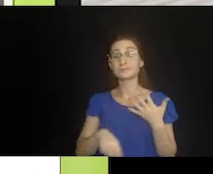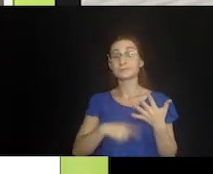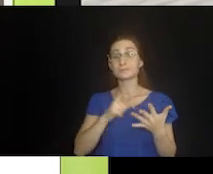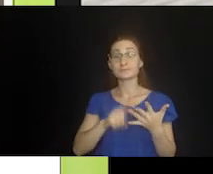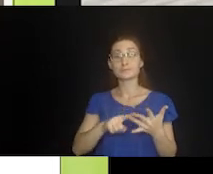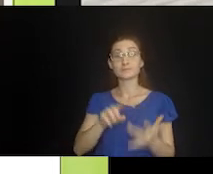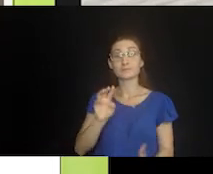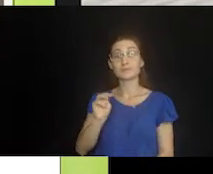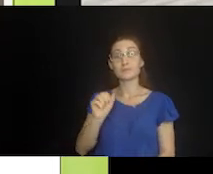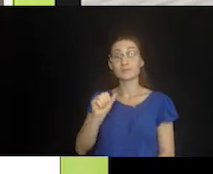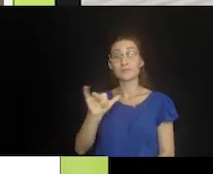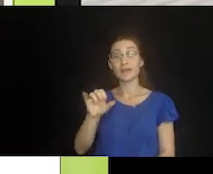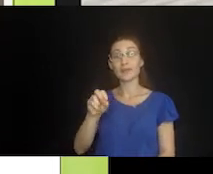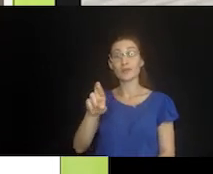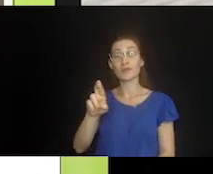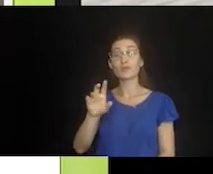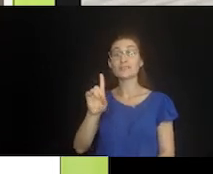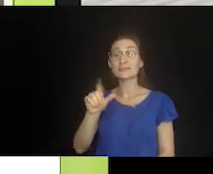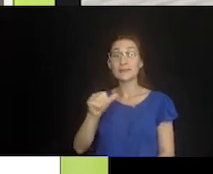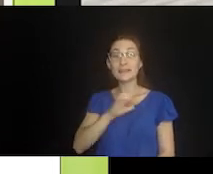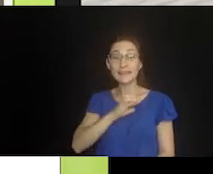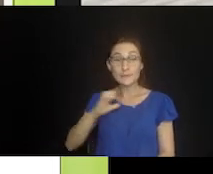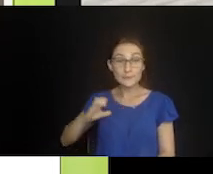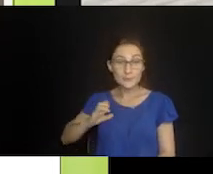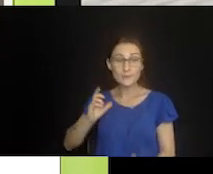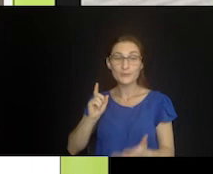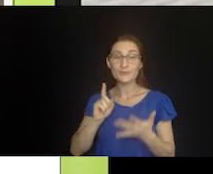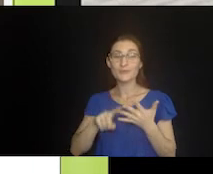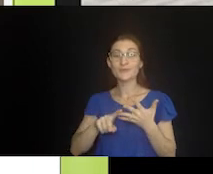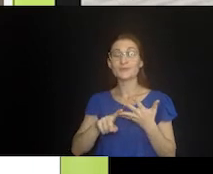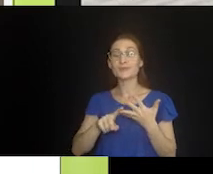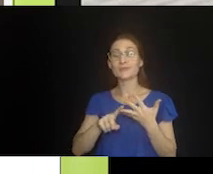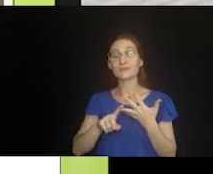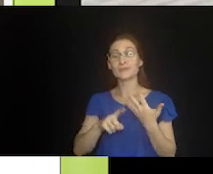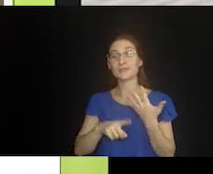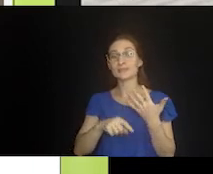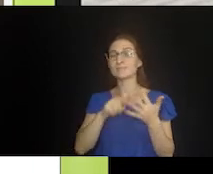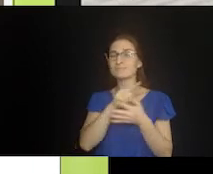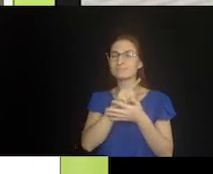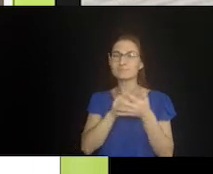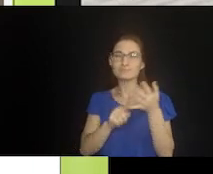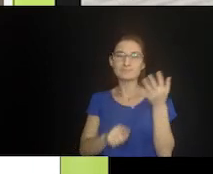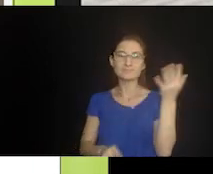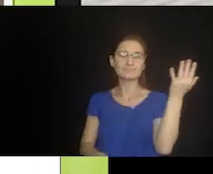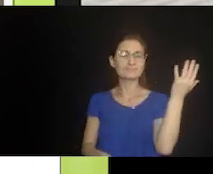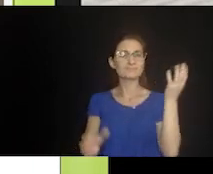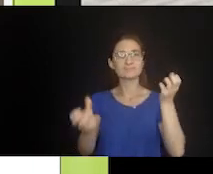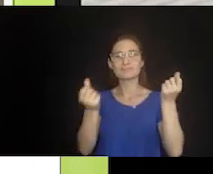transportation boards and people that are on their local mayor's councils on disabilities.